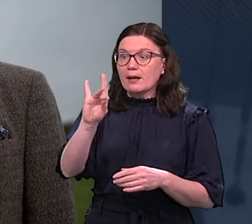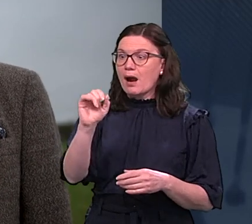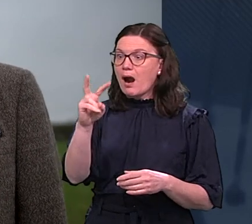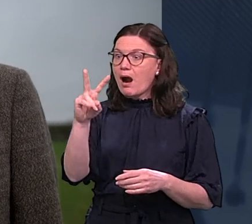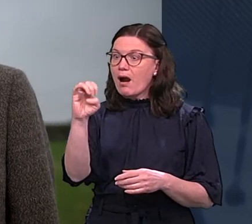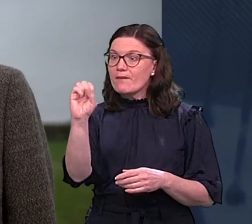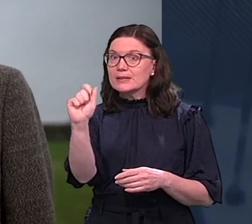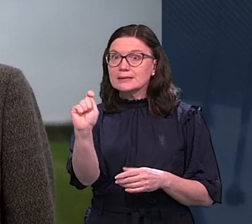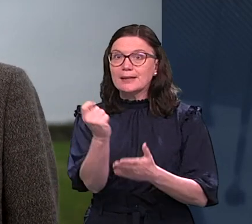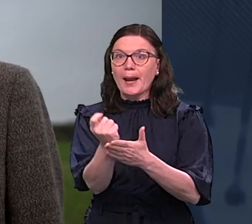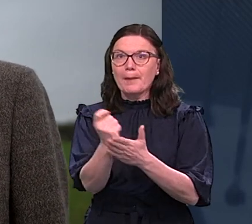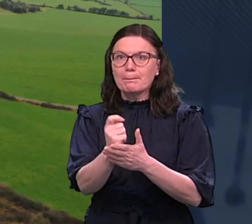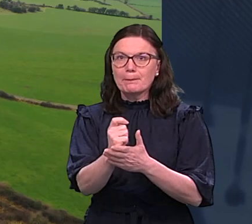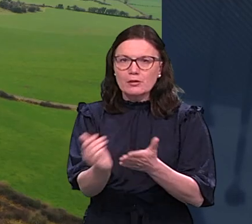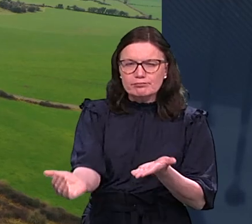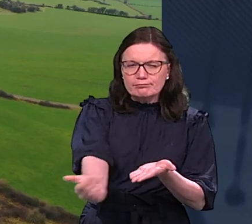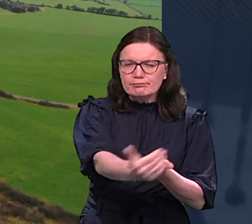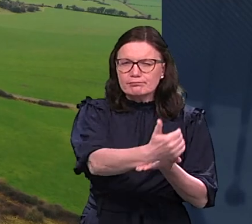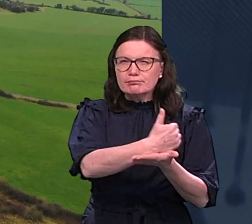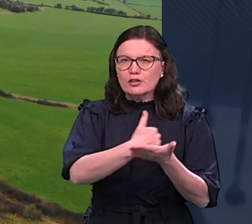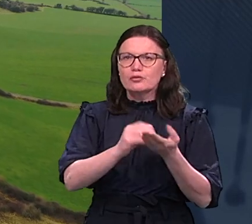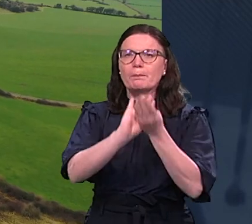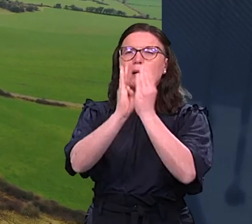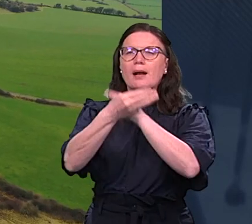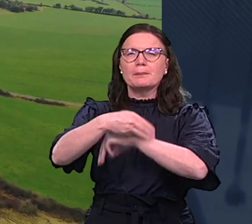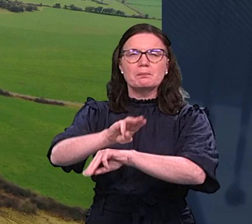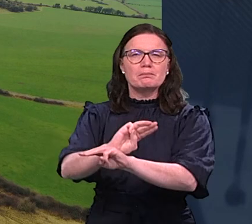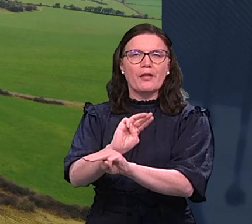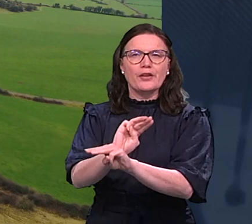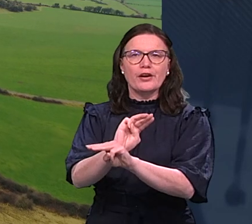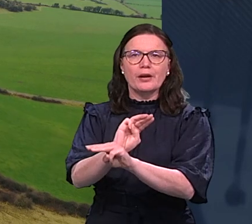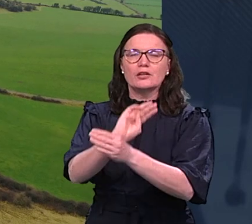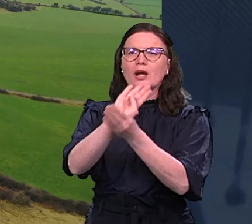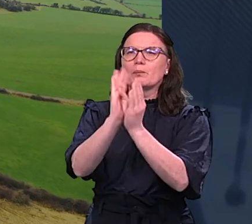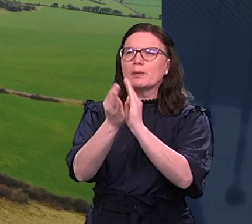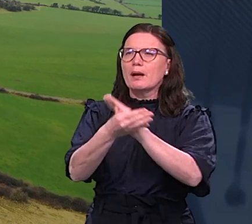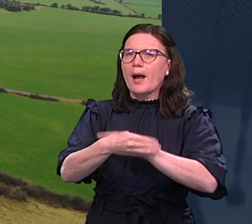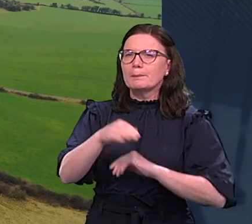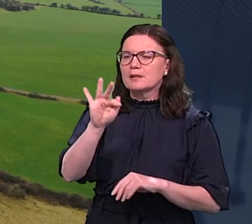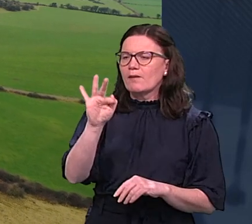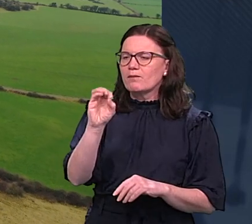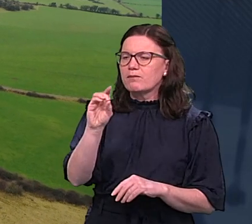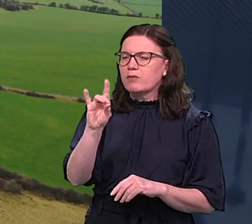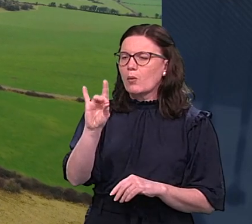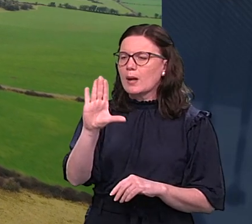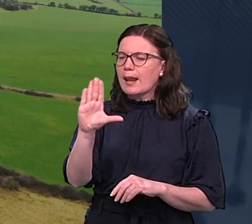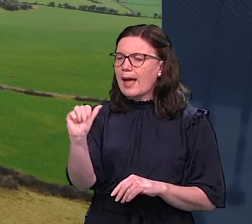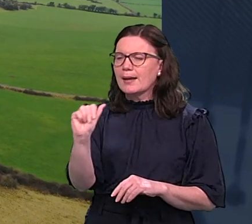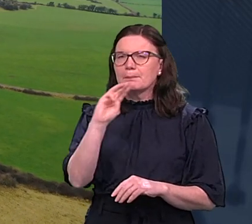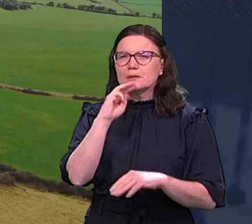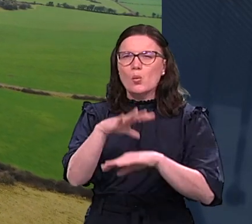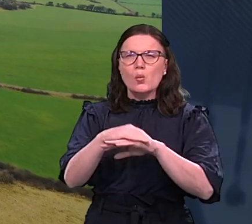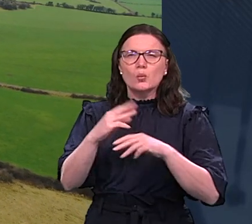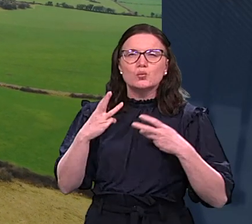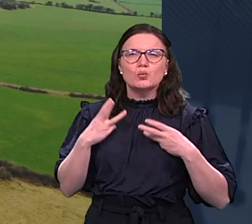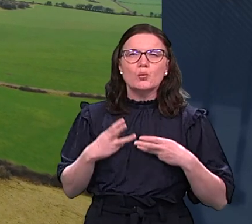becomes the mother. And during the cold winter season, she becomes Fodla, the old woman of winter, where you rest